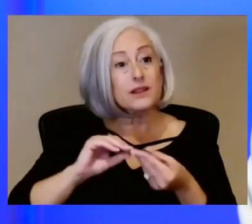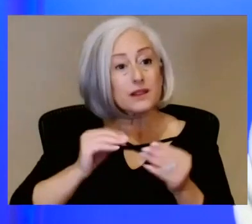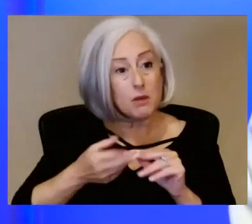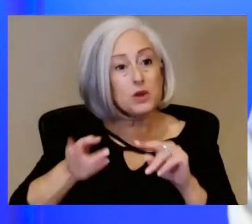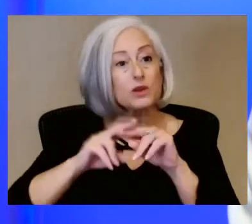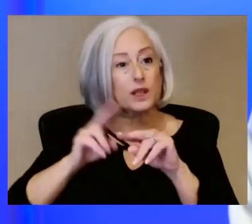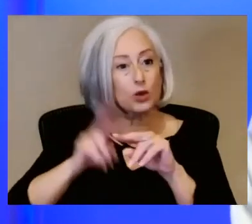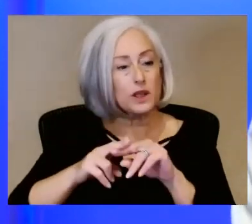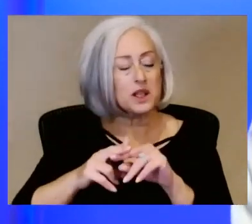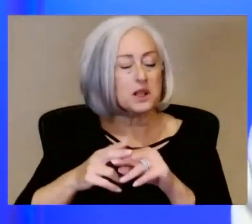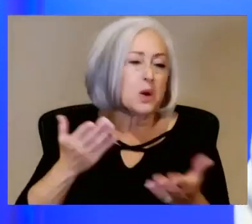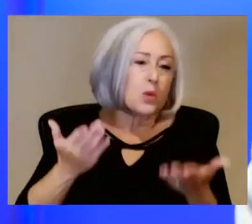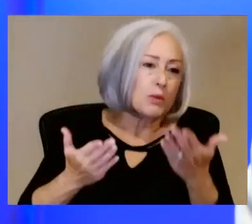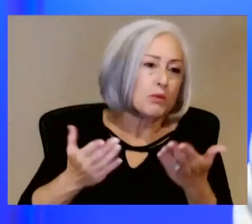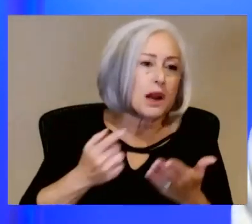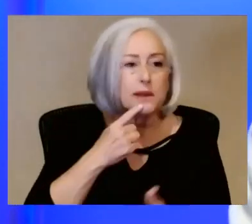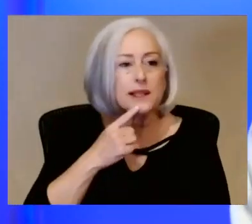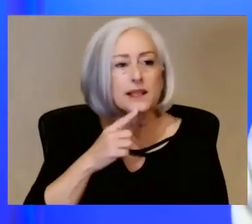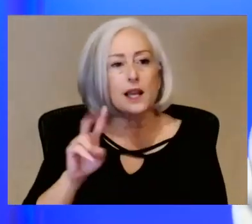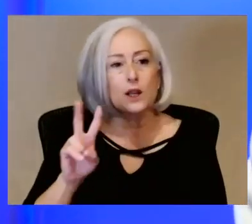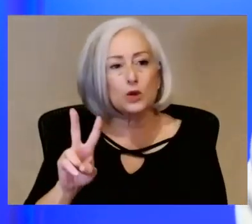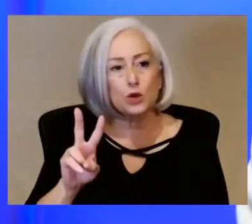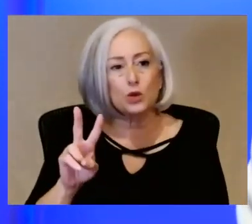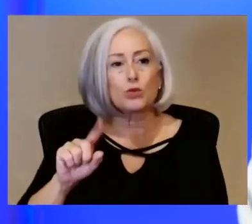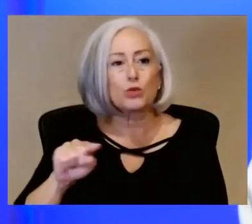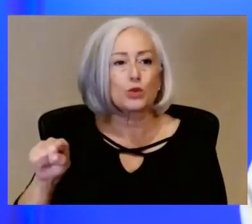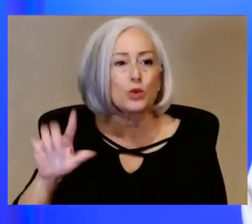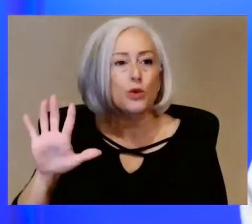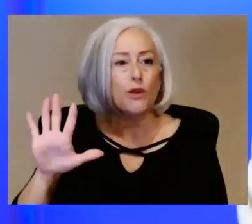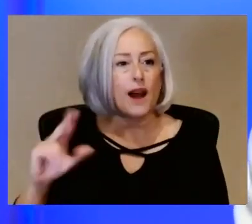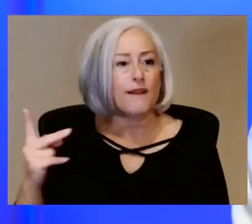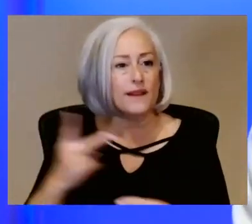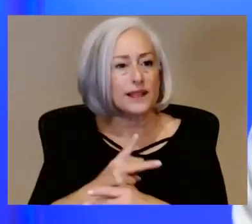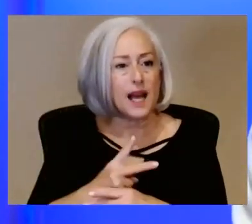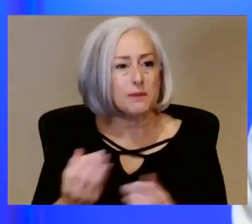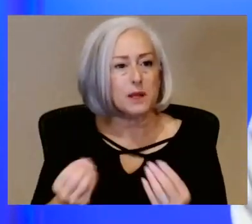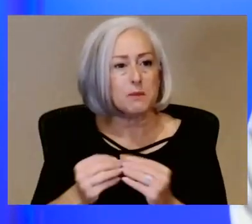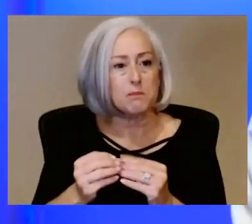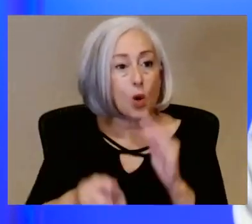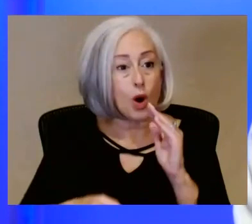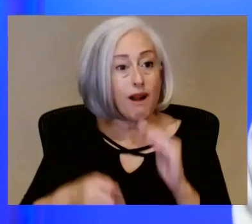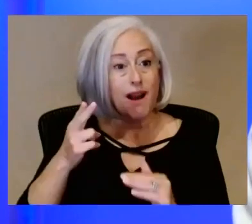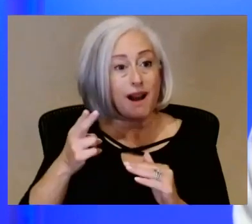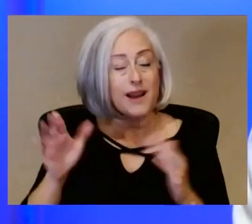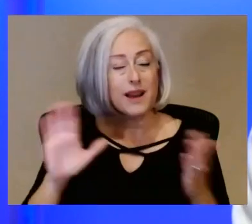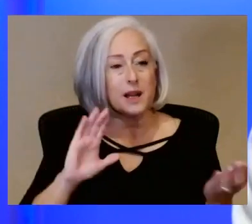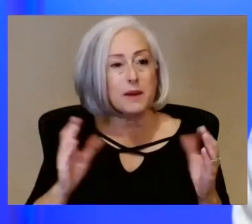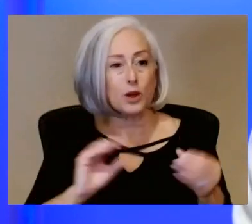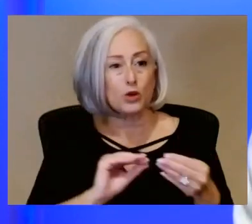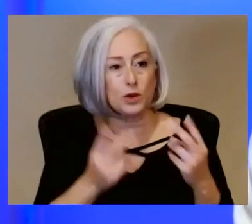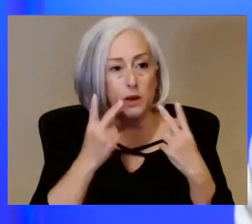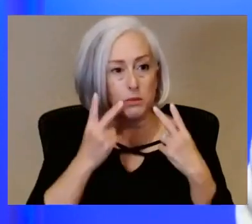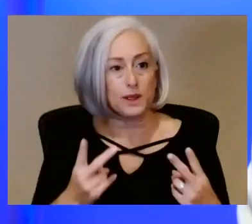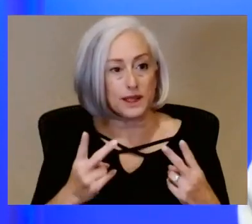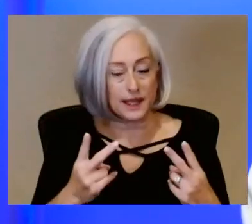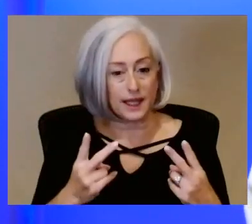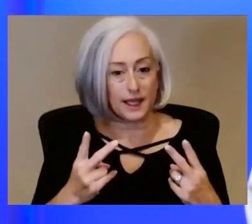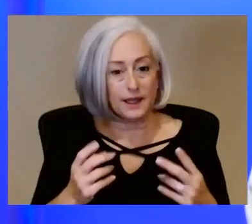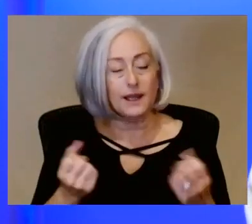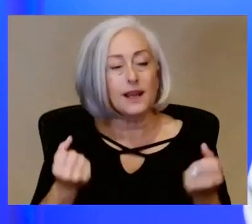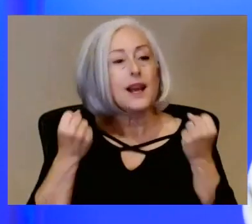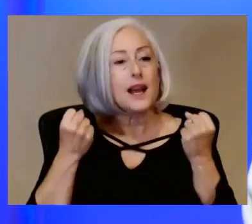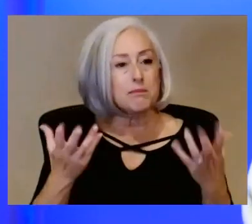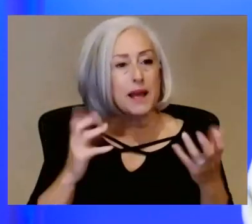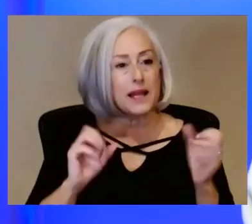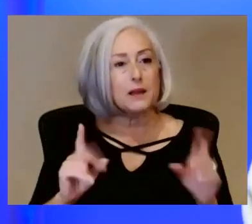2, 3, 4, 5 times higher as far as the number of cases, but you also have to remember there are those asymptomatic cases as well. So I